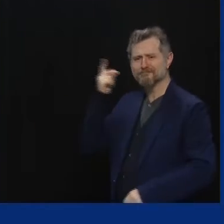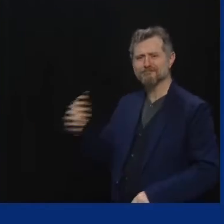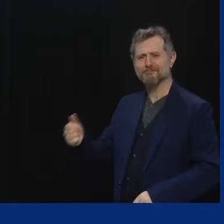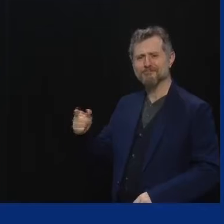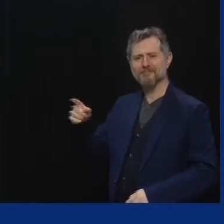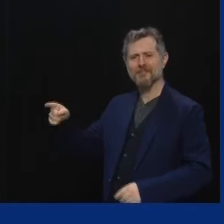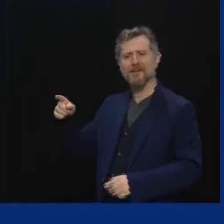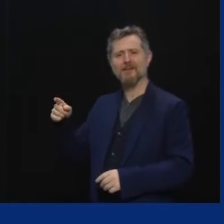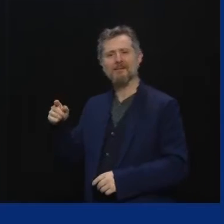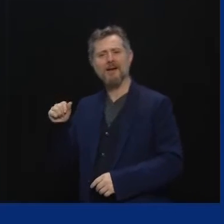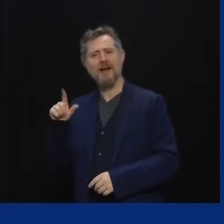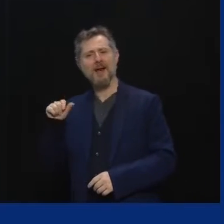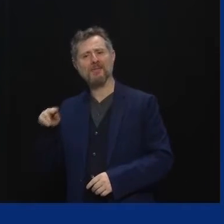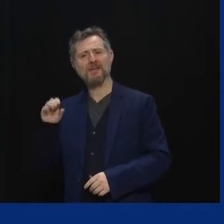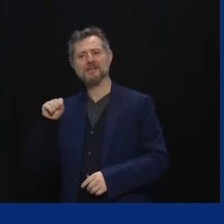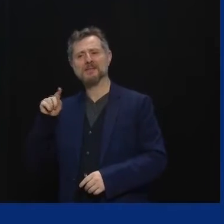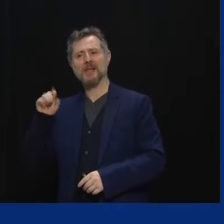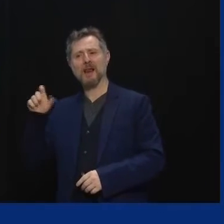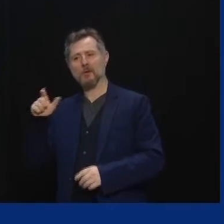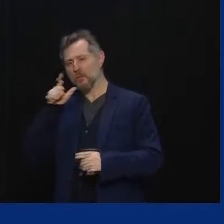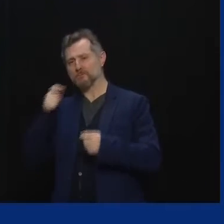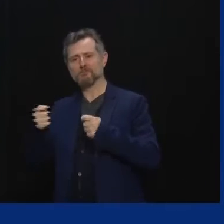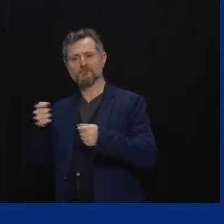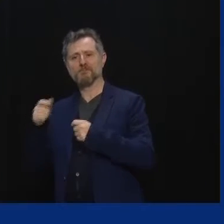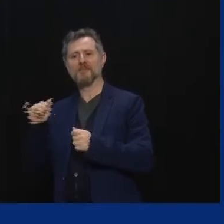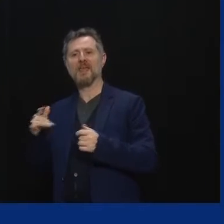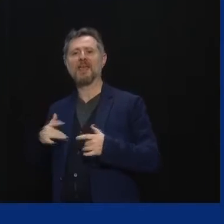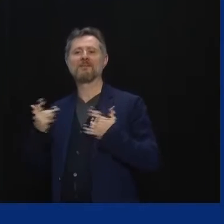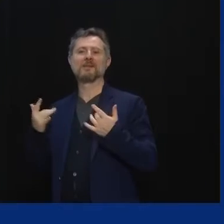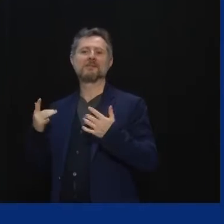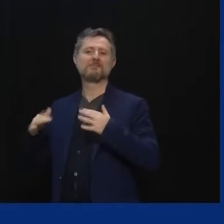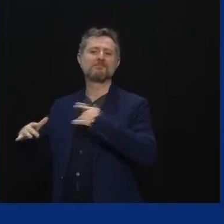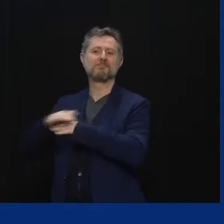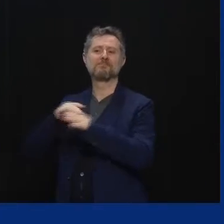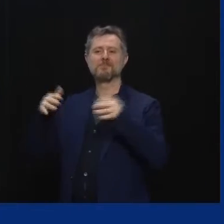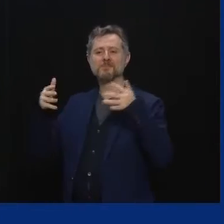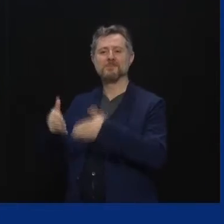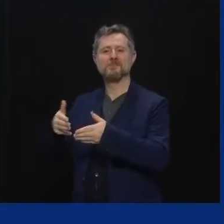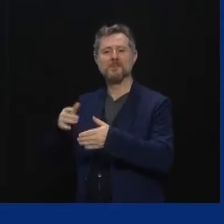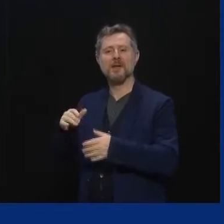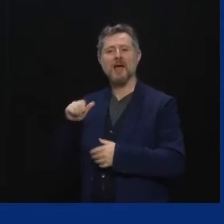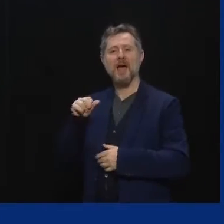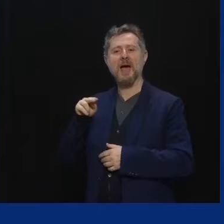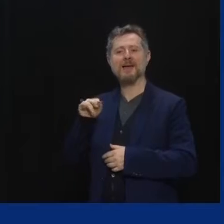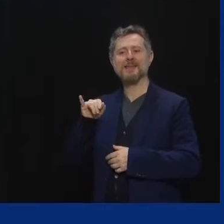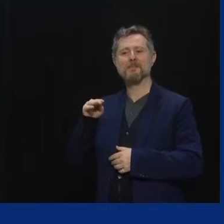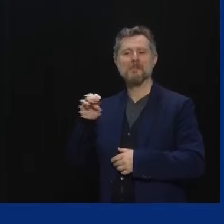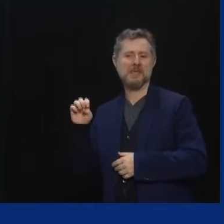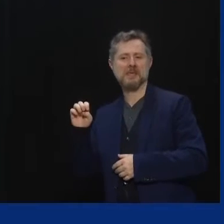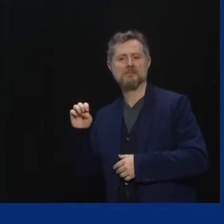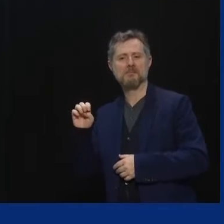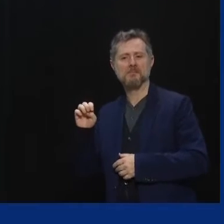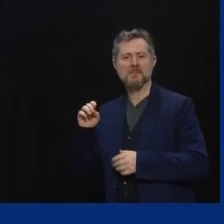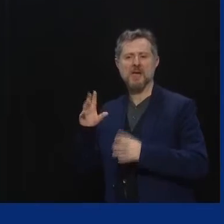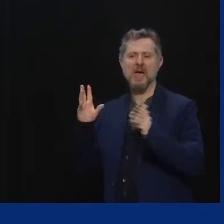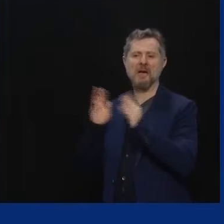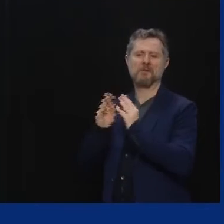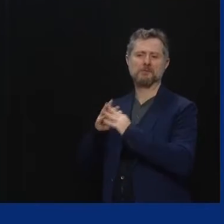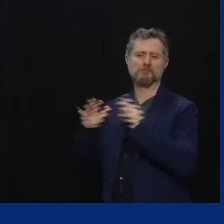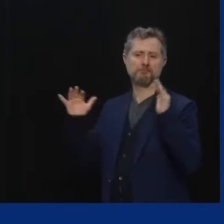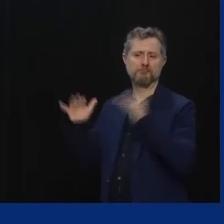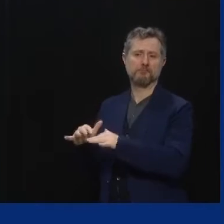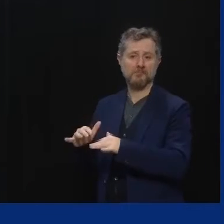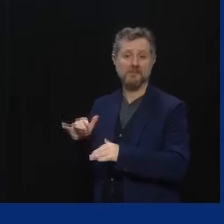event that was the anime event, where the individual participated, they have a list and contact information